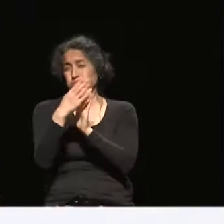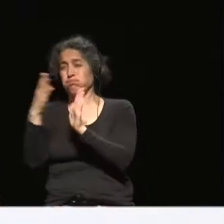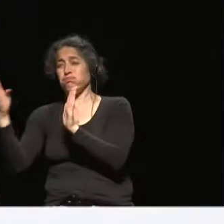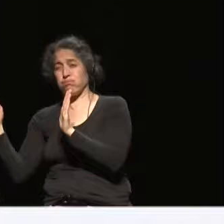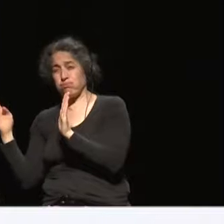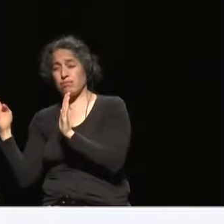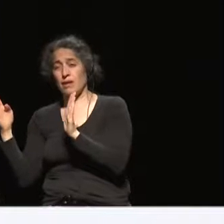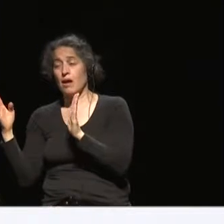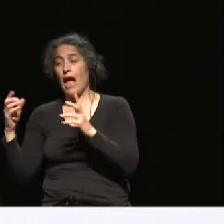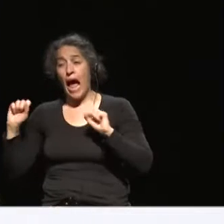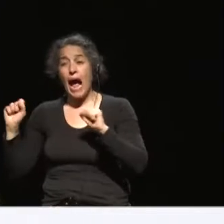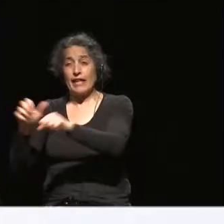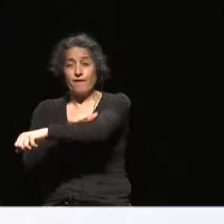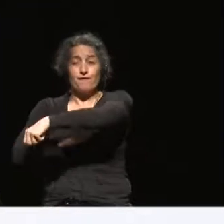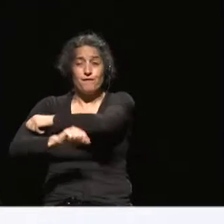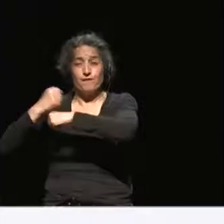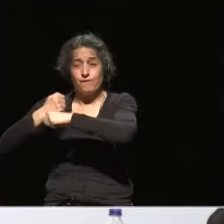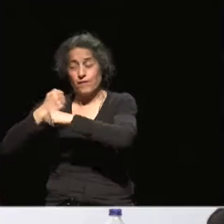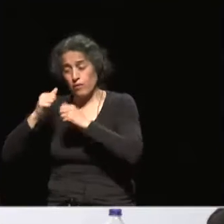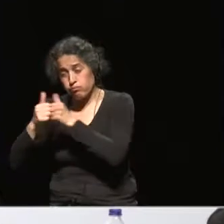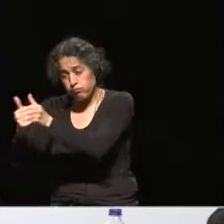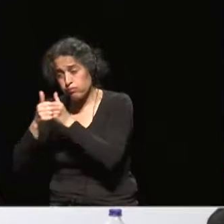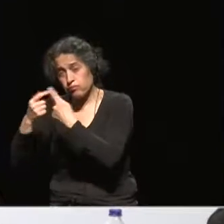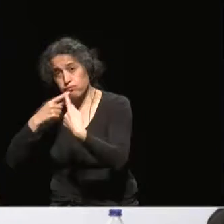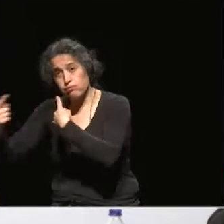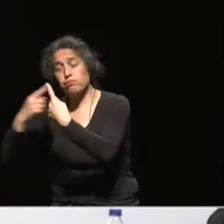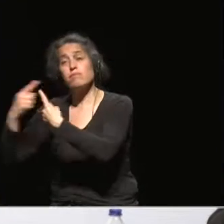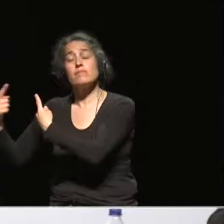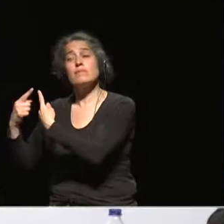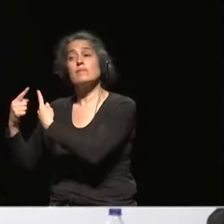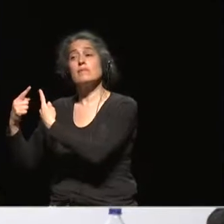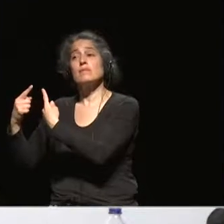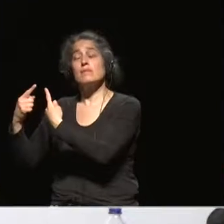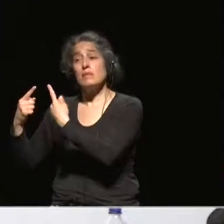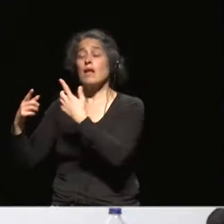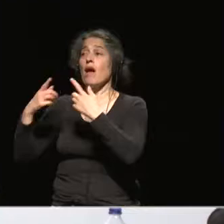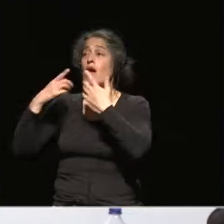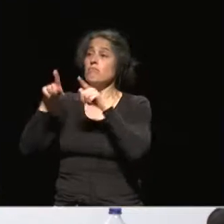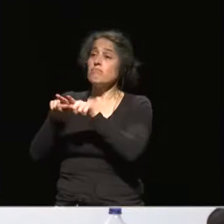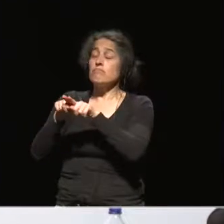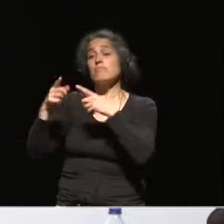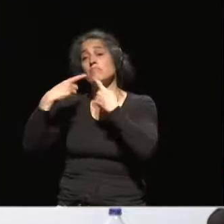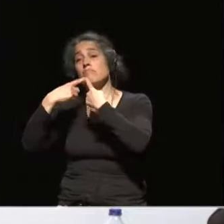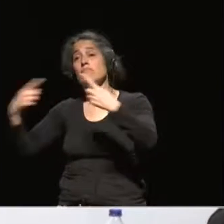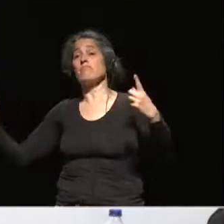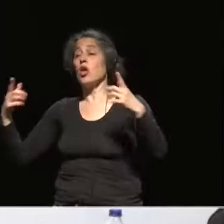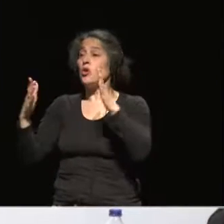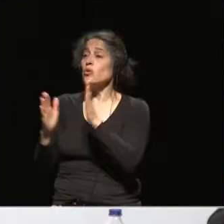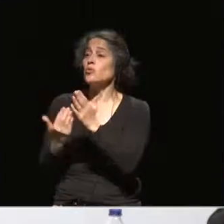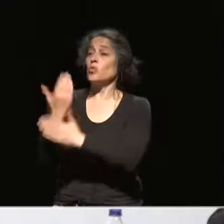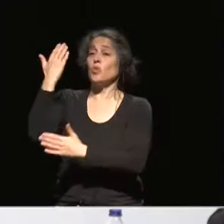also quite active. We also created a so-called new technology,